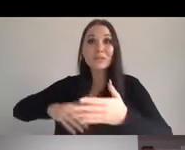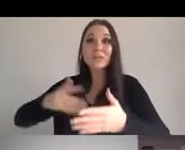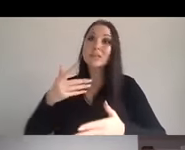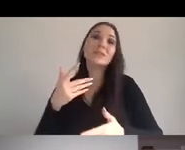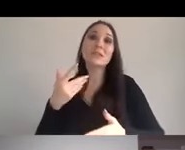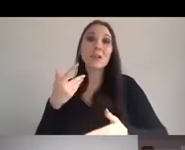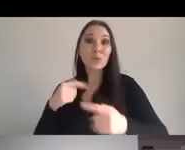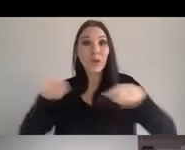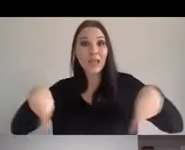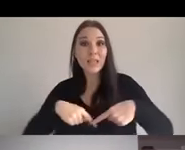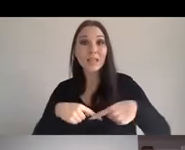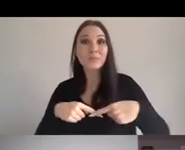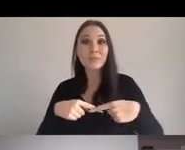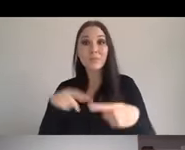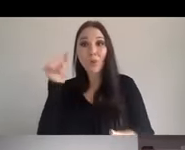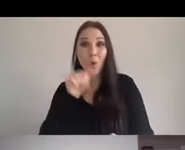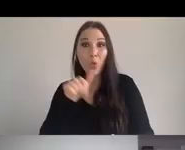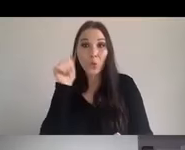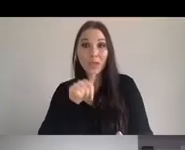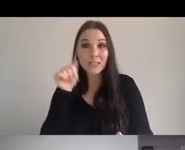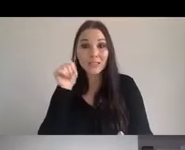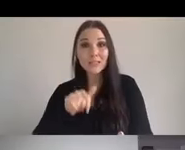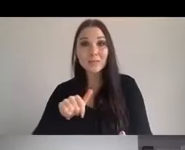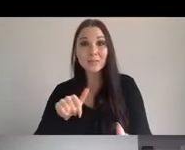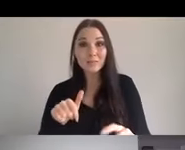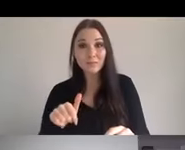always have to